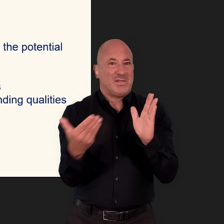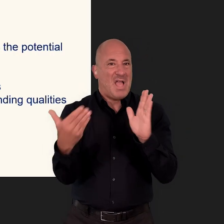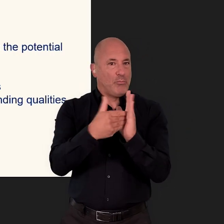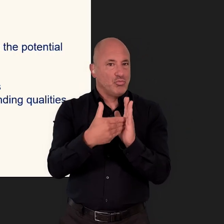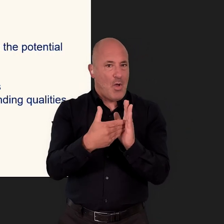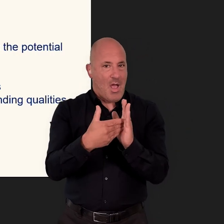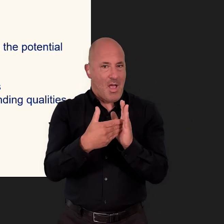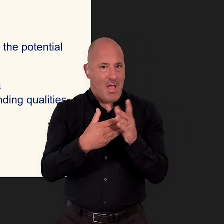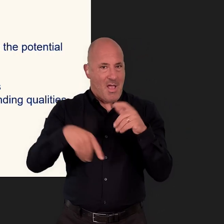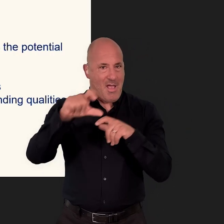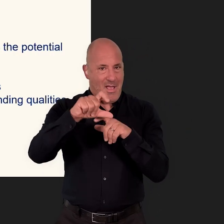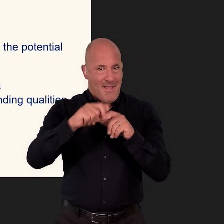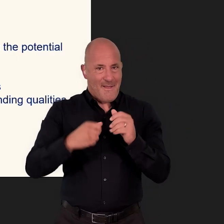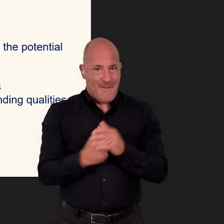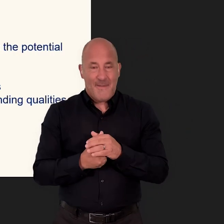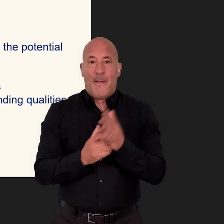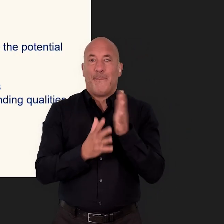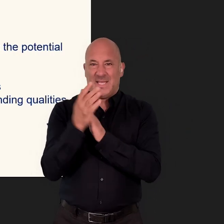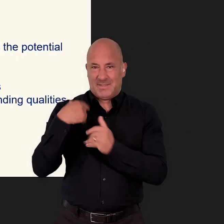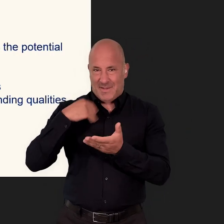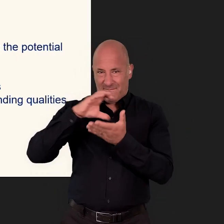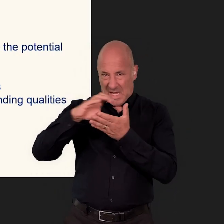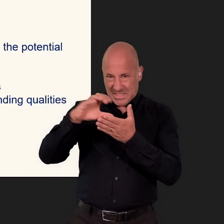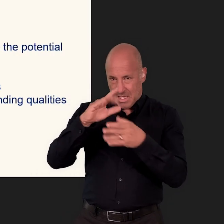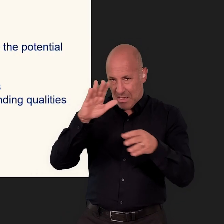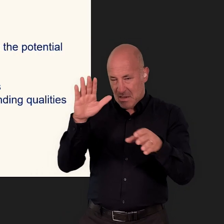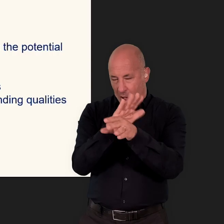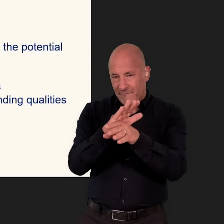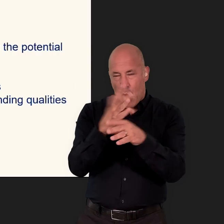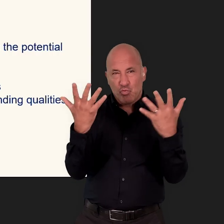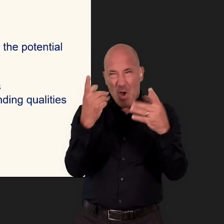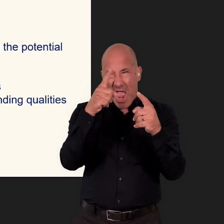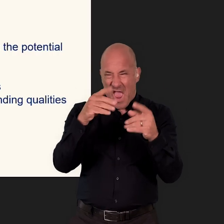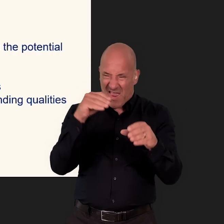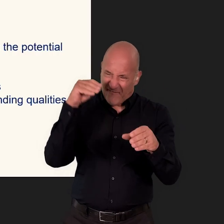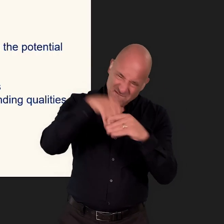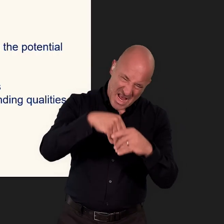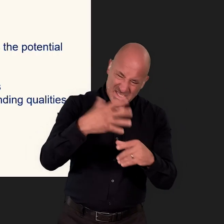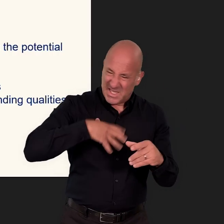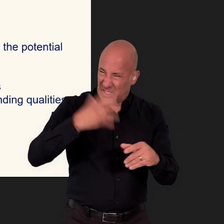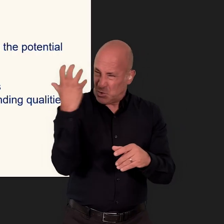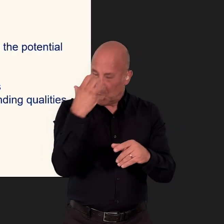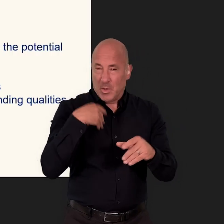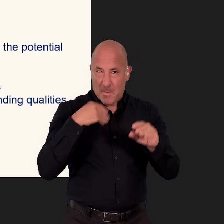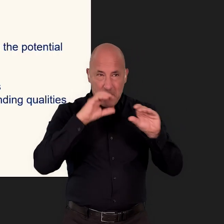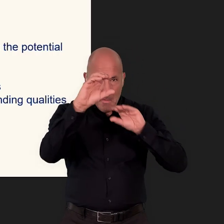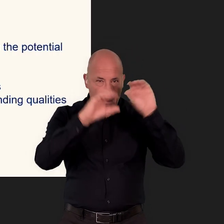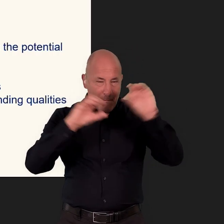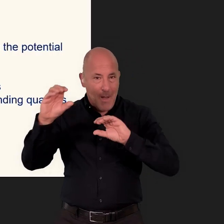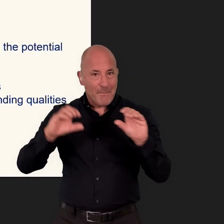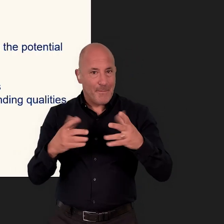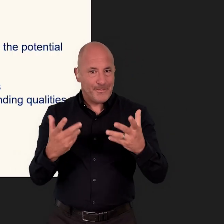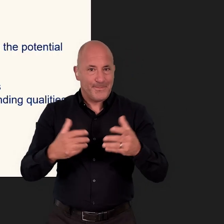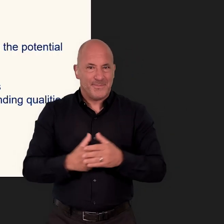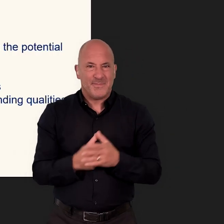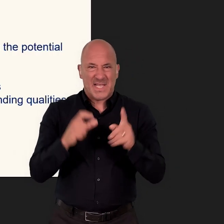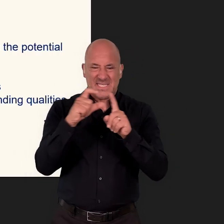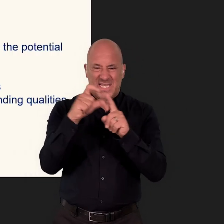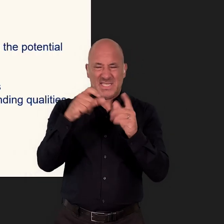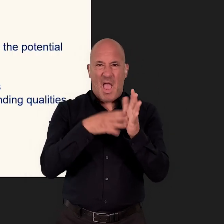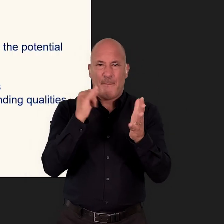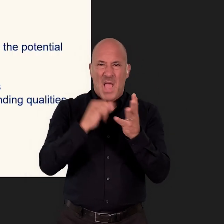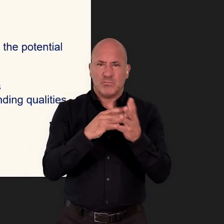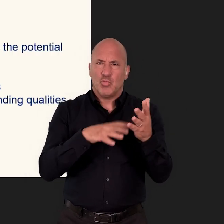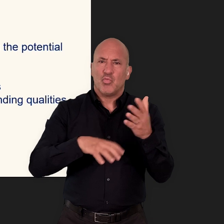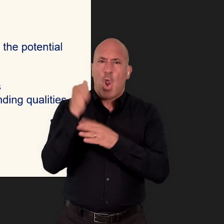DCMS Culture Priority Place. This is to ensure that funding supports areas of the country that need investment the most.